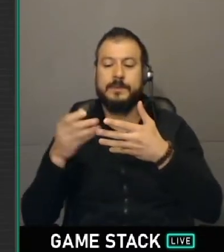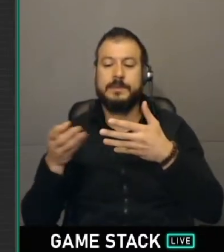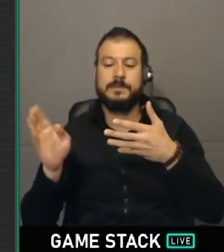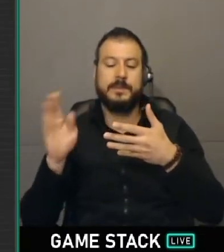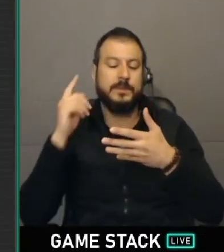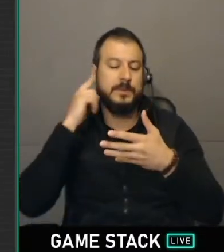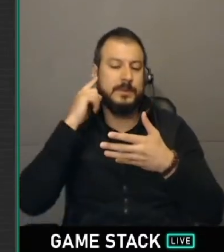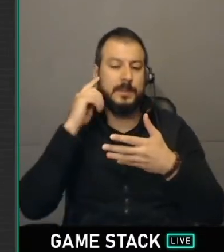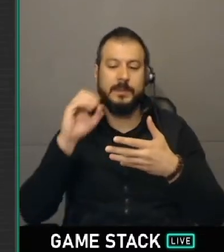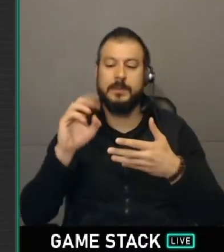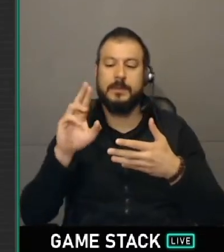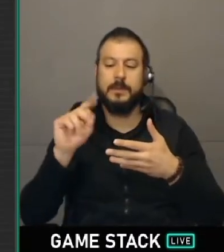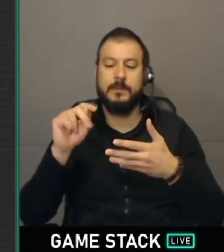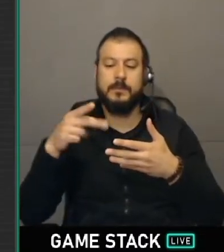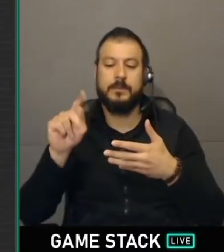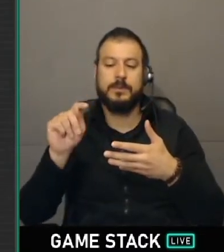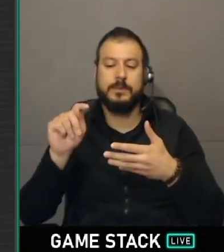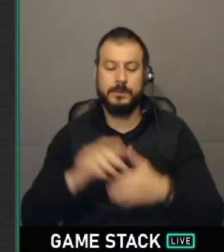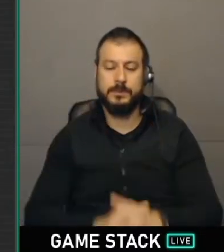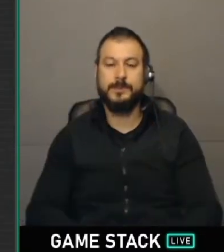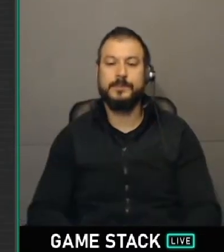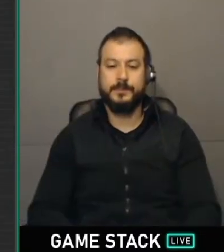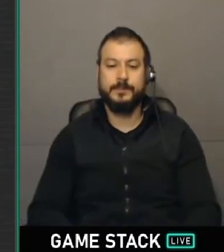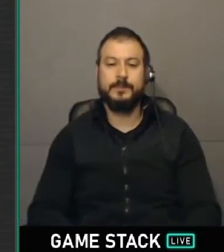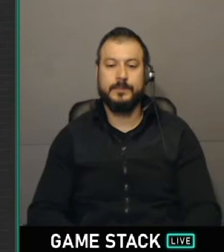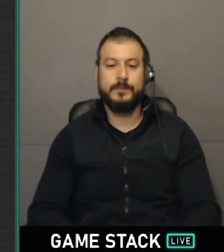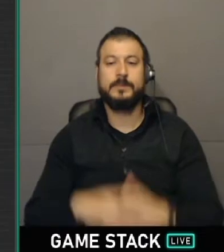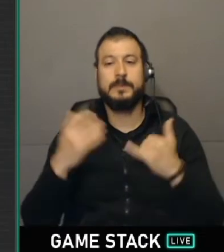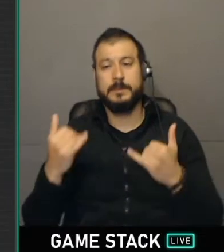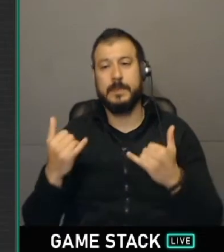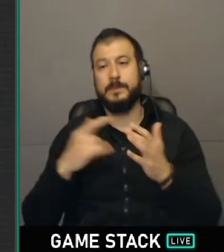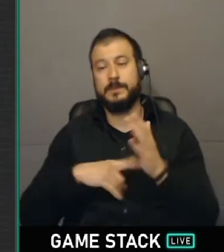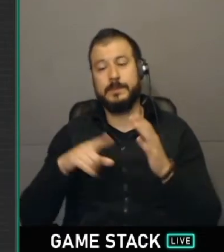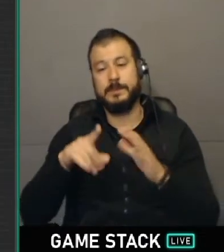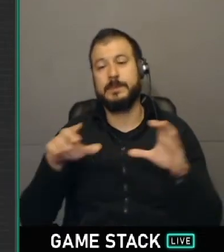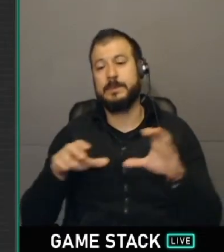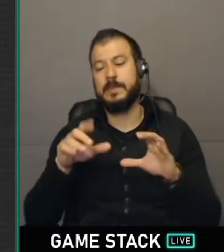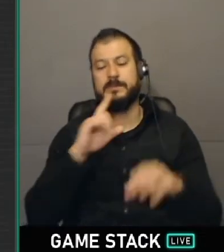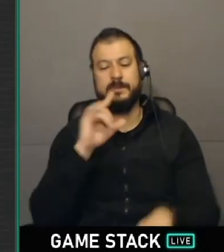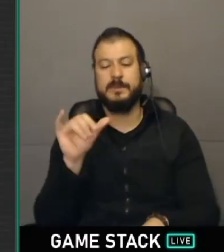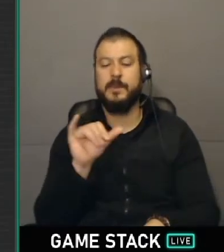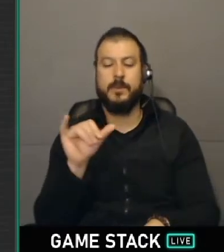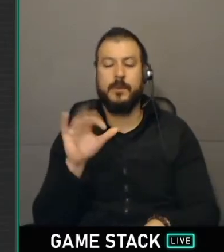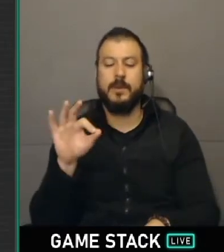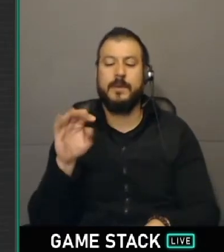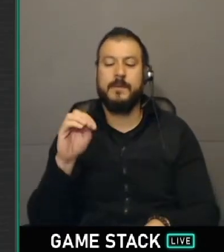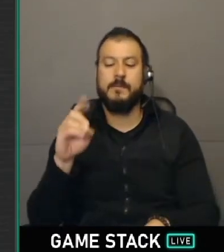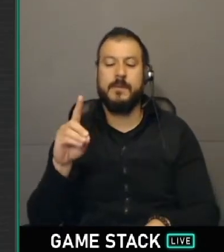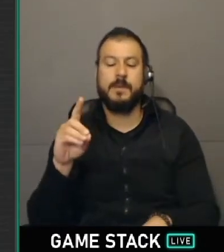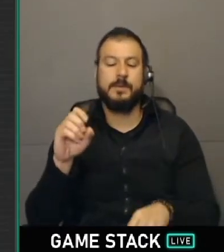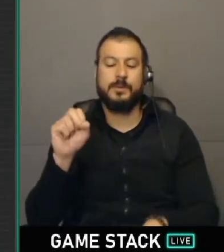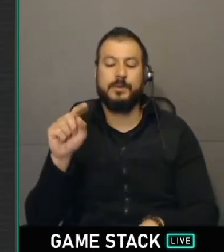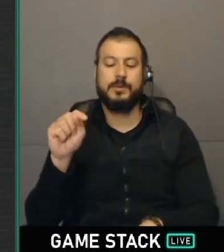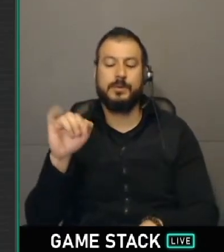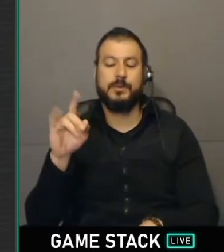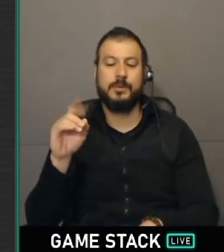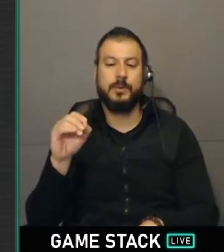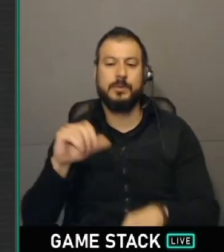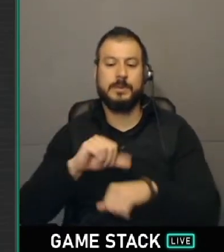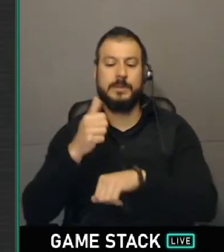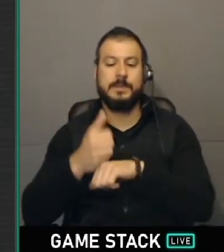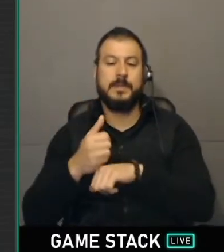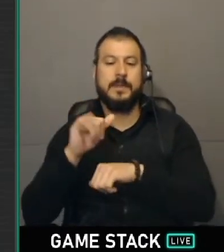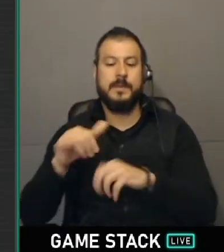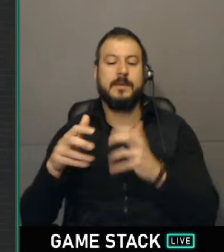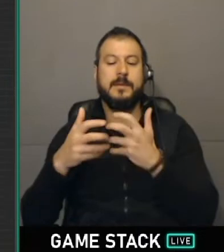output. So now what this has done, similar to FMOD Studio, it has set the underlying engine